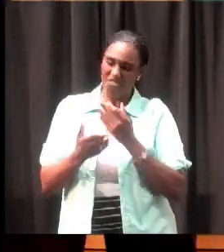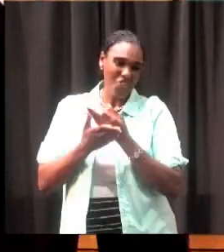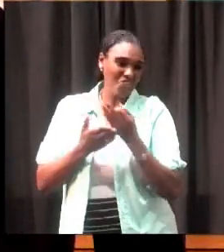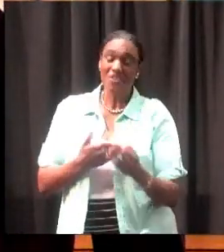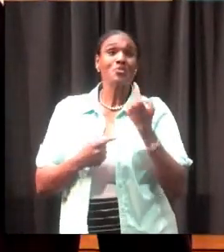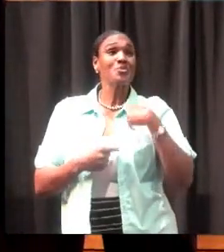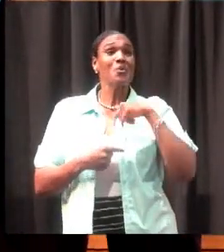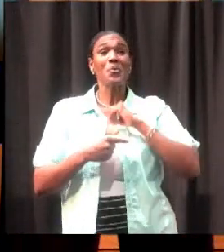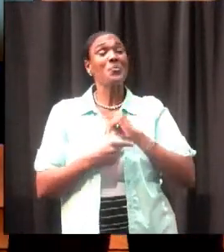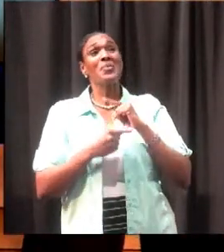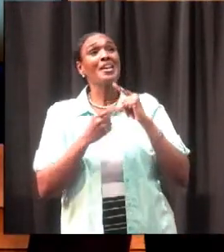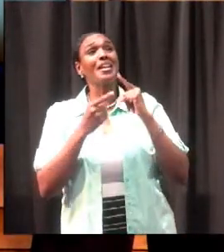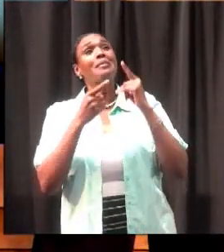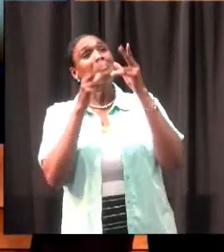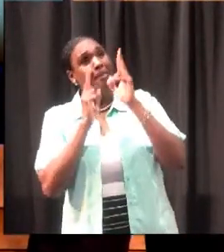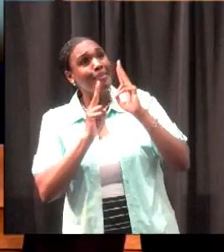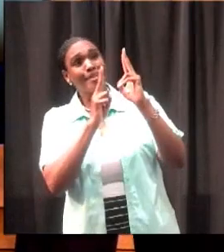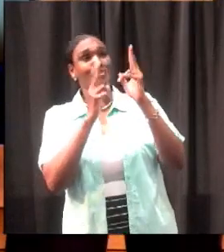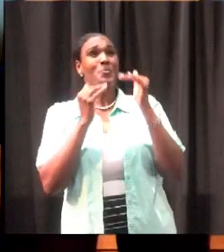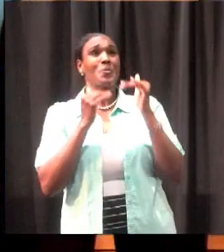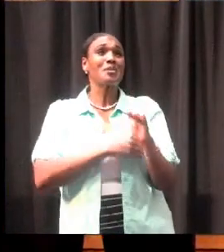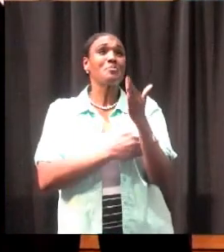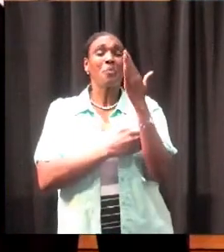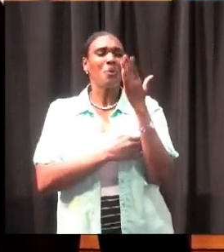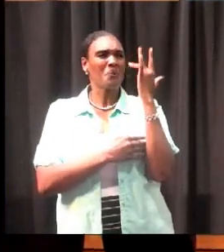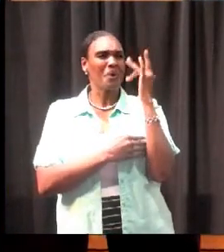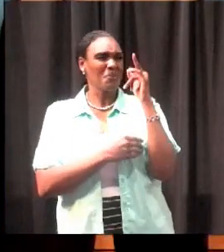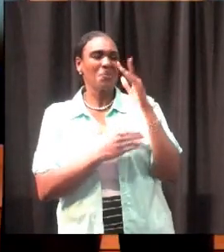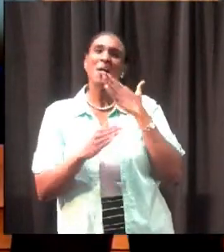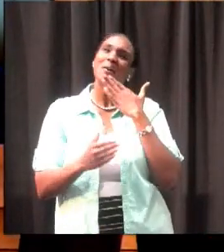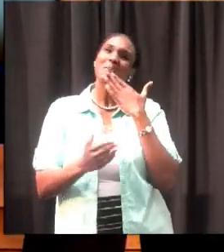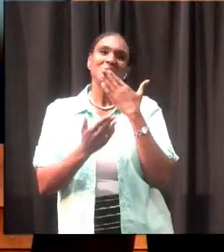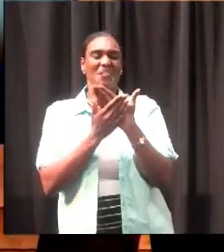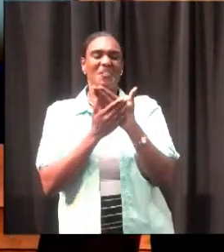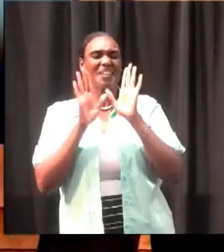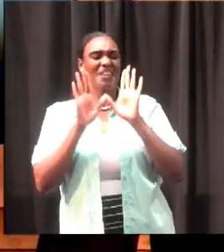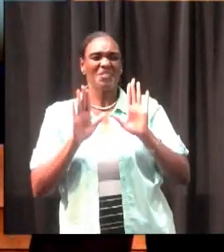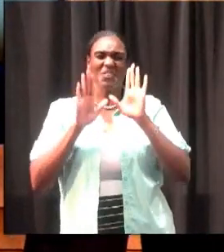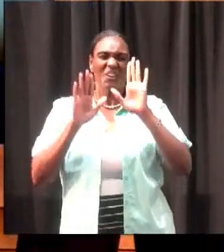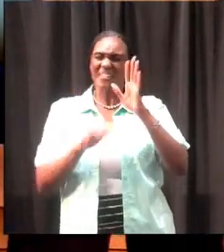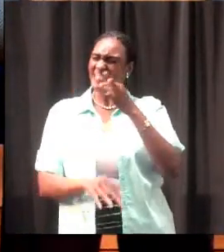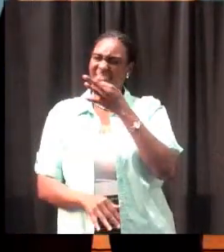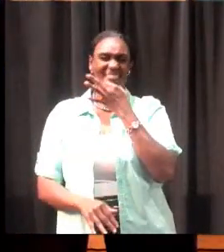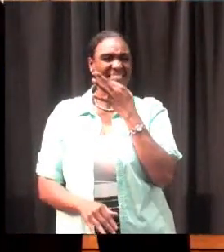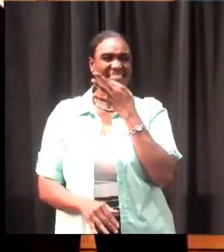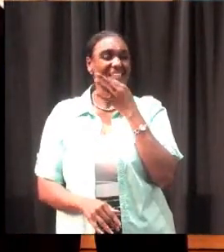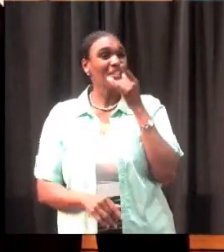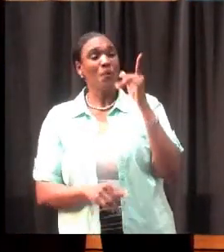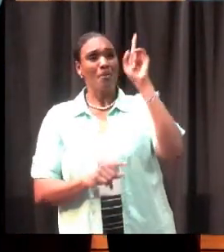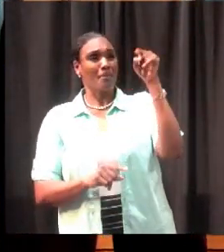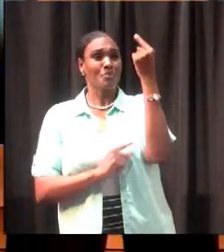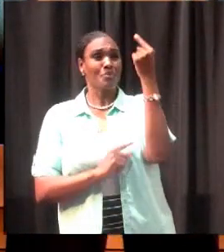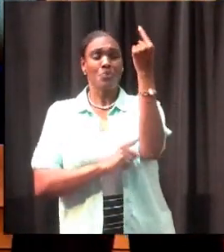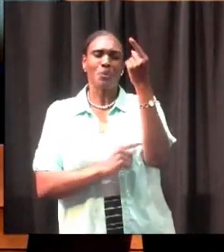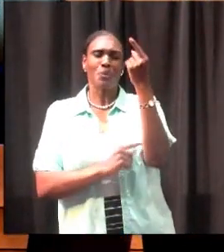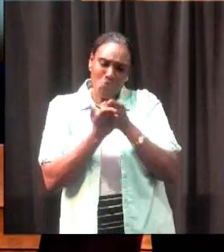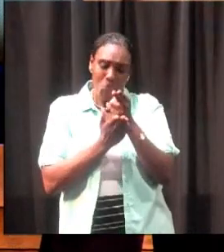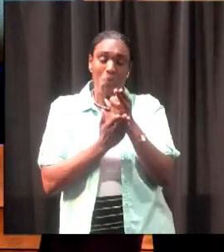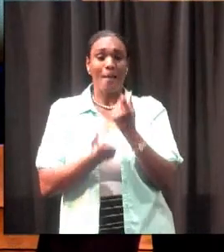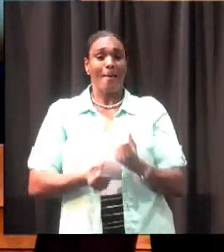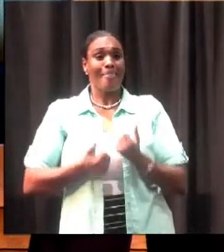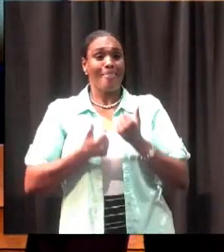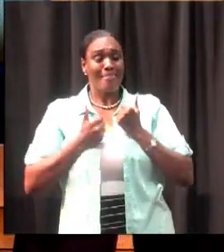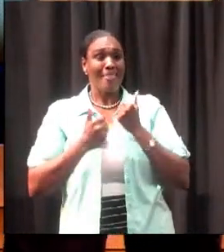this morning, for you are good and you are great and you are excellent, and you are the one and only true and living God